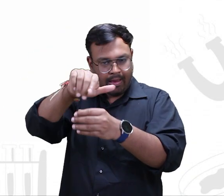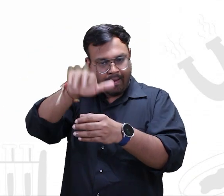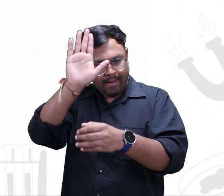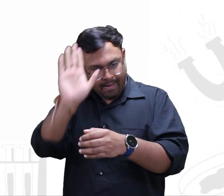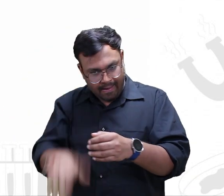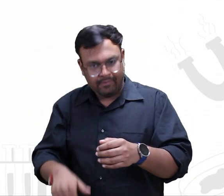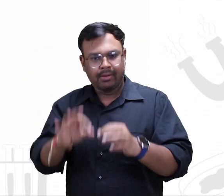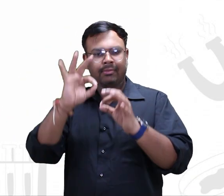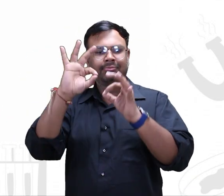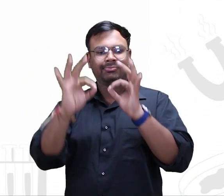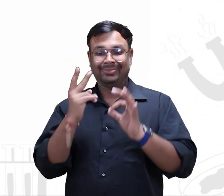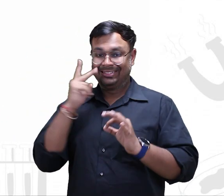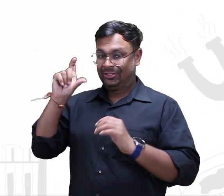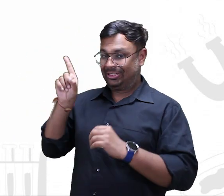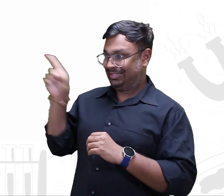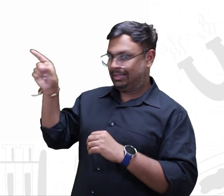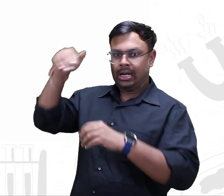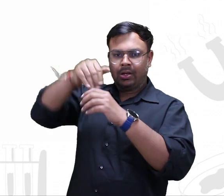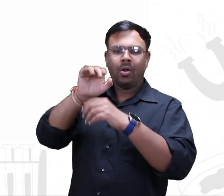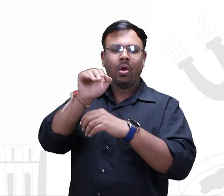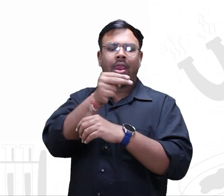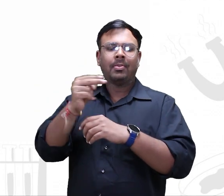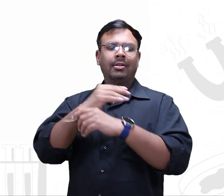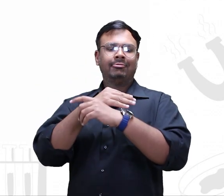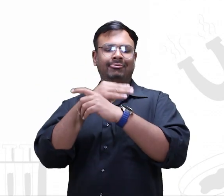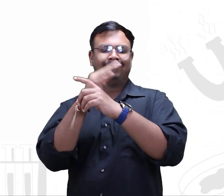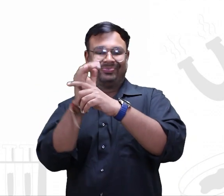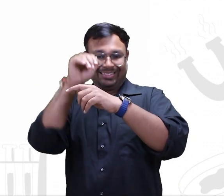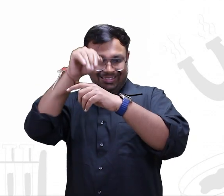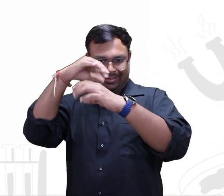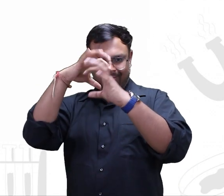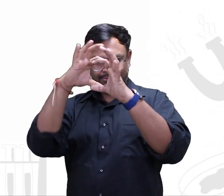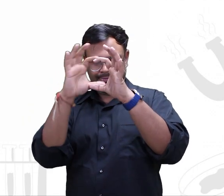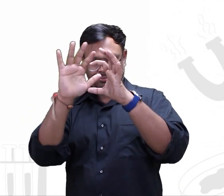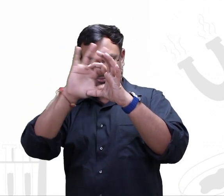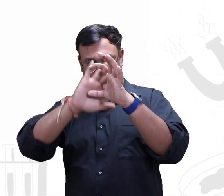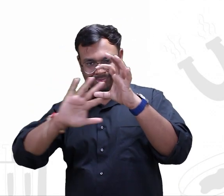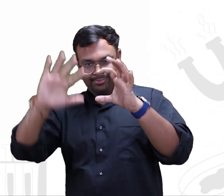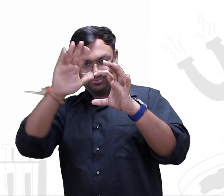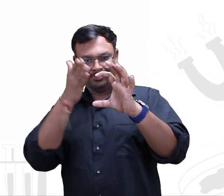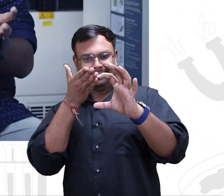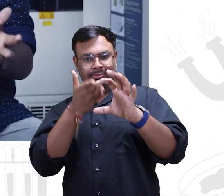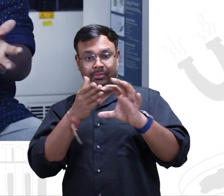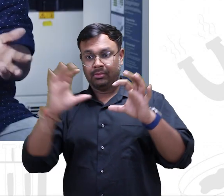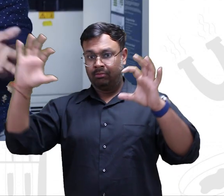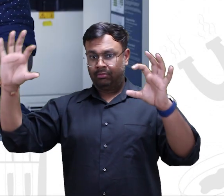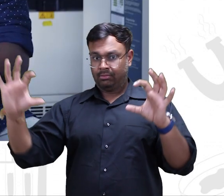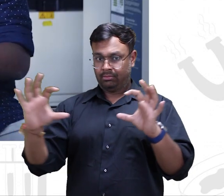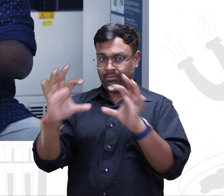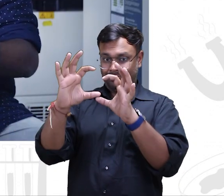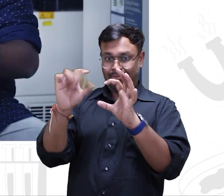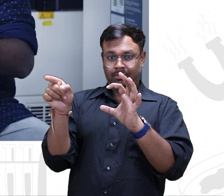protein inside the eukaryotic cell acts on a specific location called membrane contact sites. So these locations are places where any two organelles